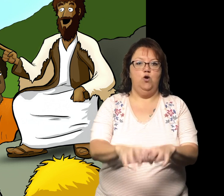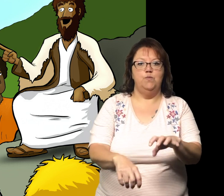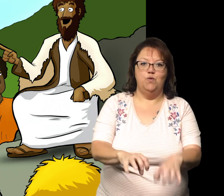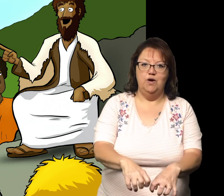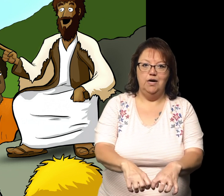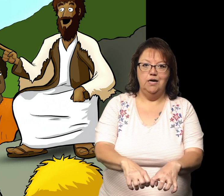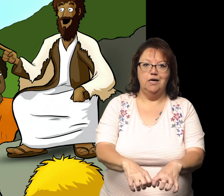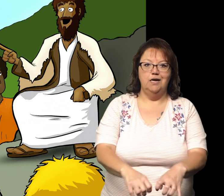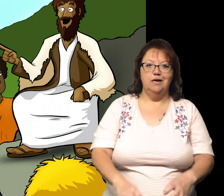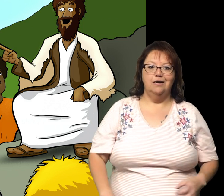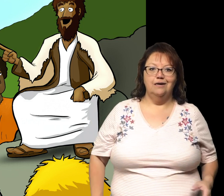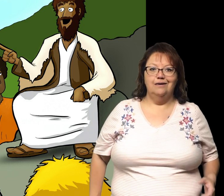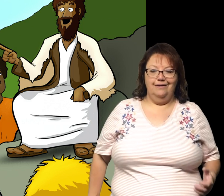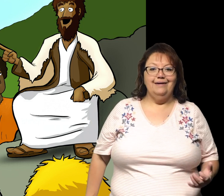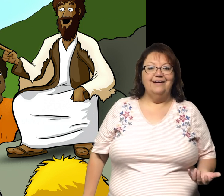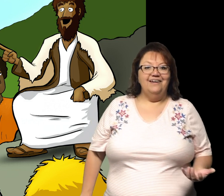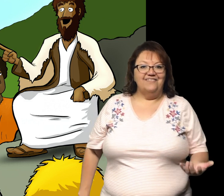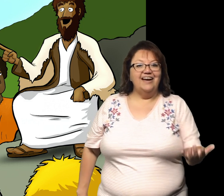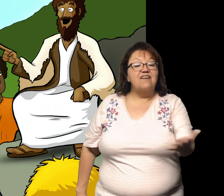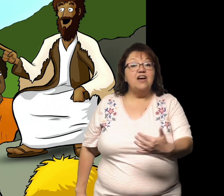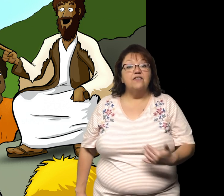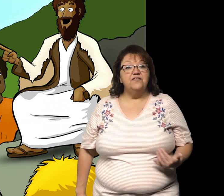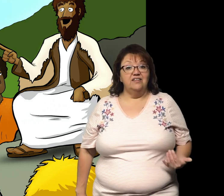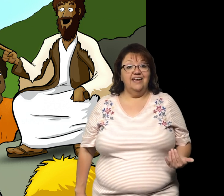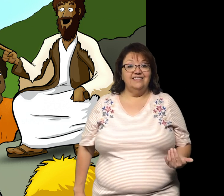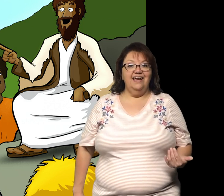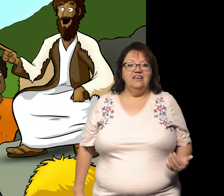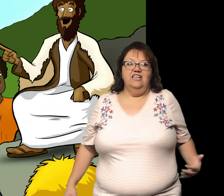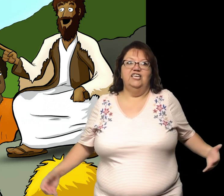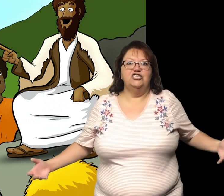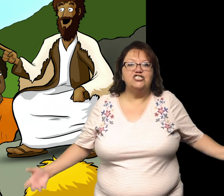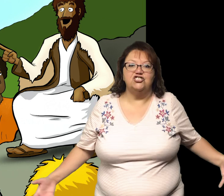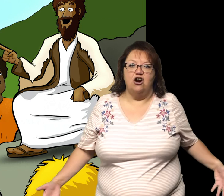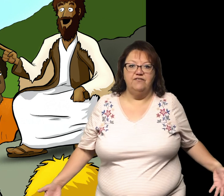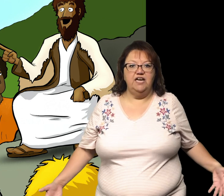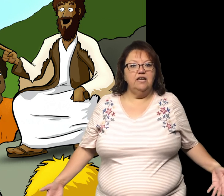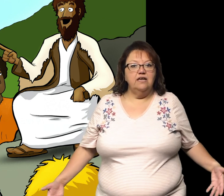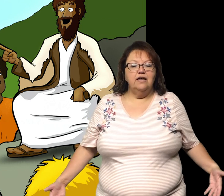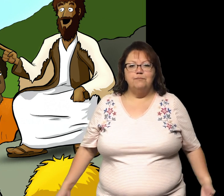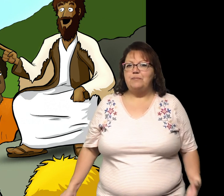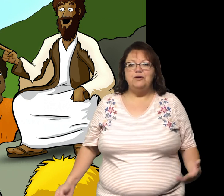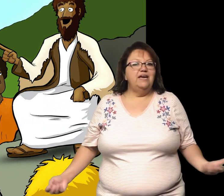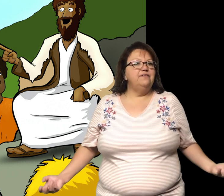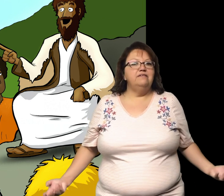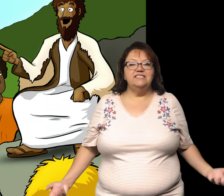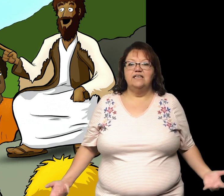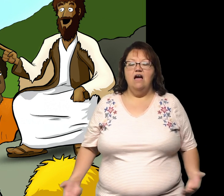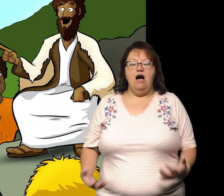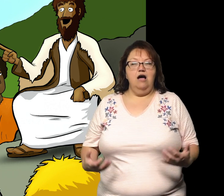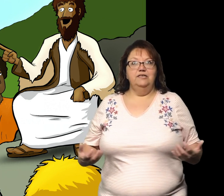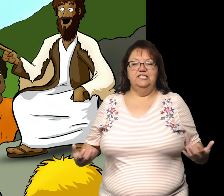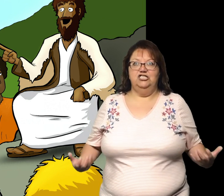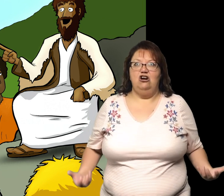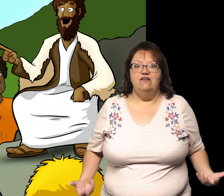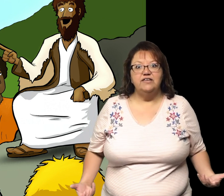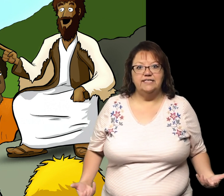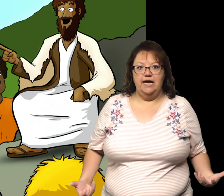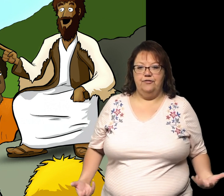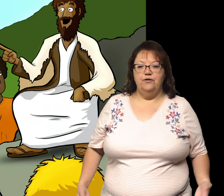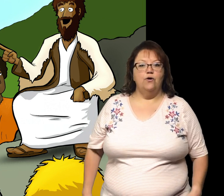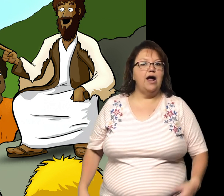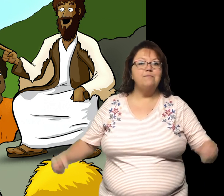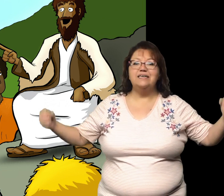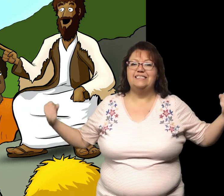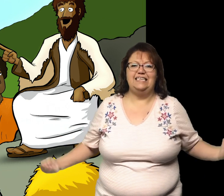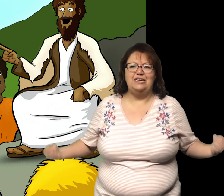want more and more and more. Right? Have you ever felt like that? Like you're starving? Maybe you might even have said, I'm going to starve to